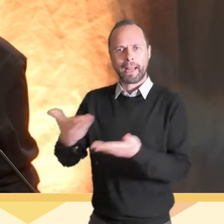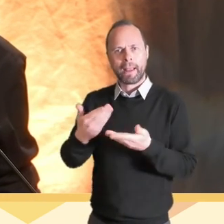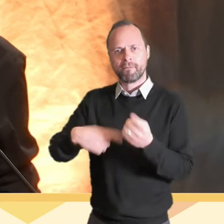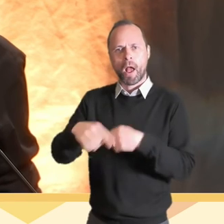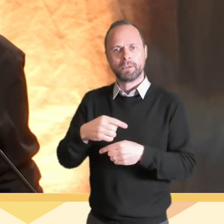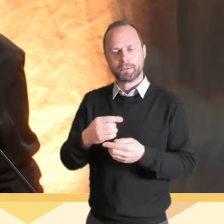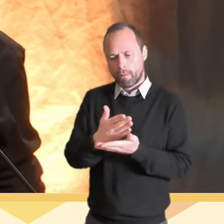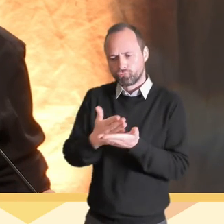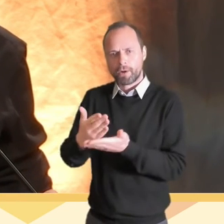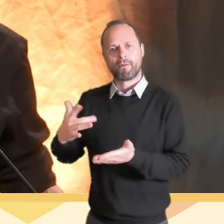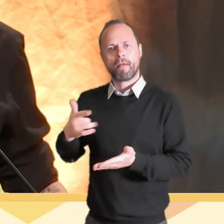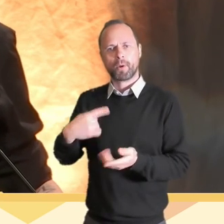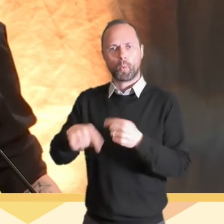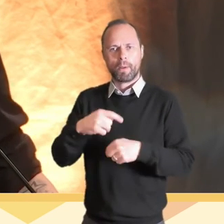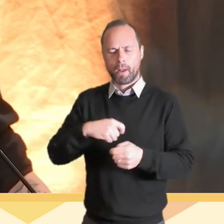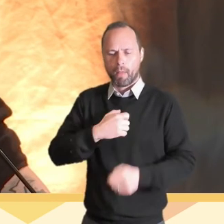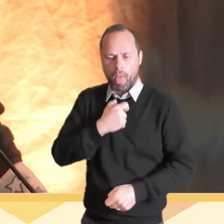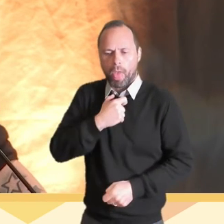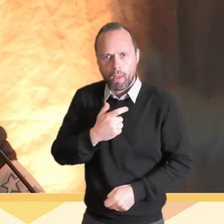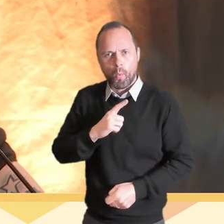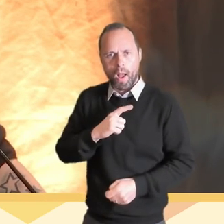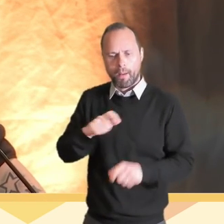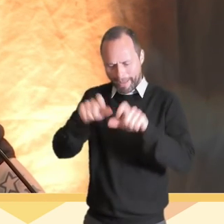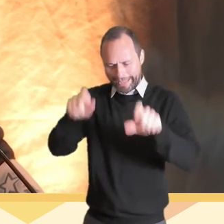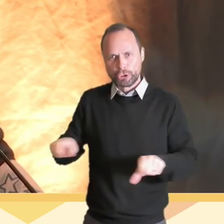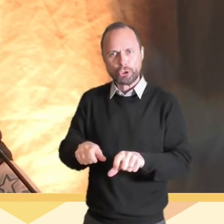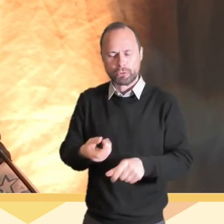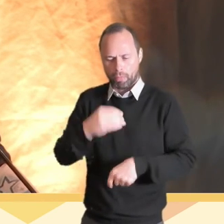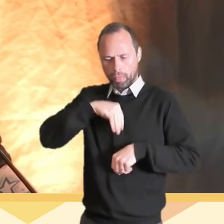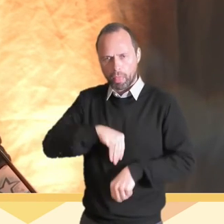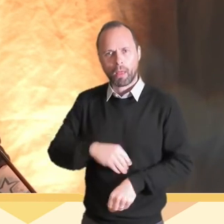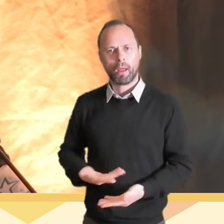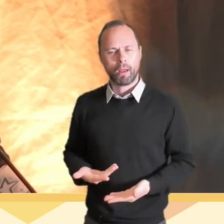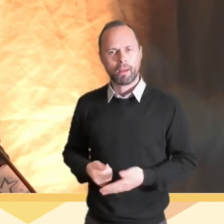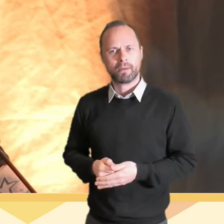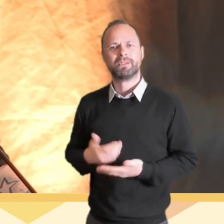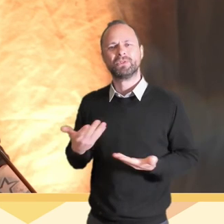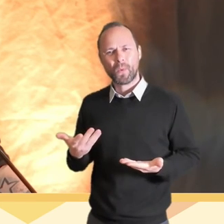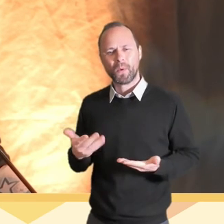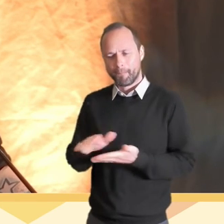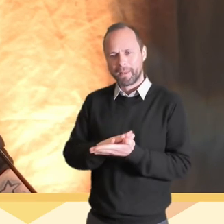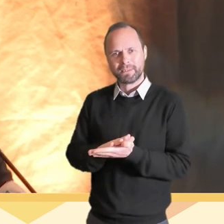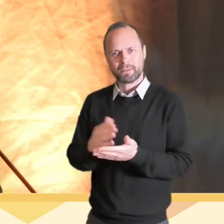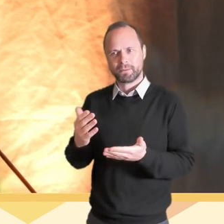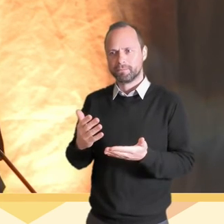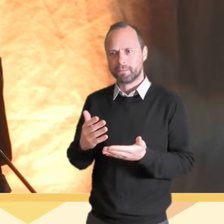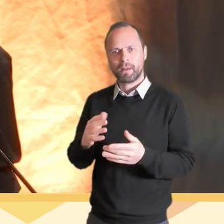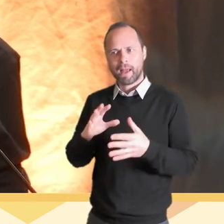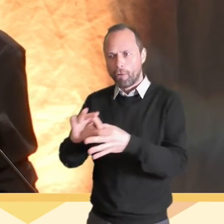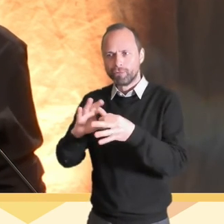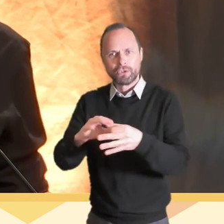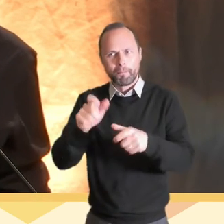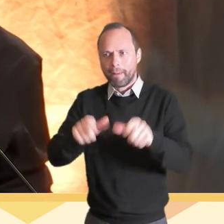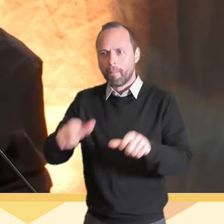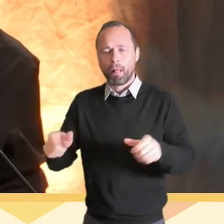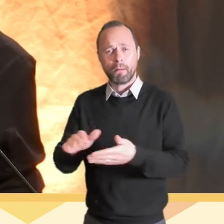the packaging." Building a bigger table is about us not making that same mistake. It's about a